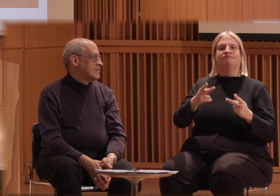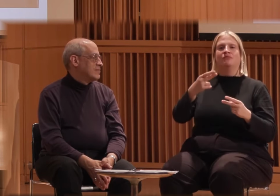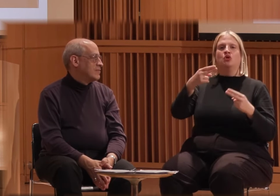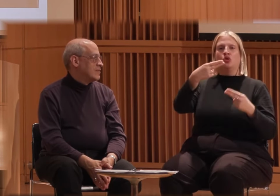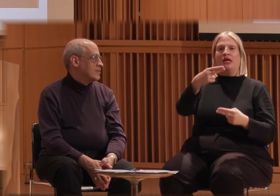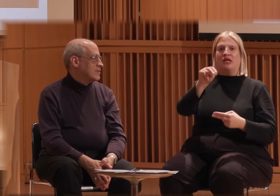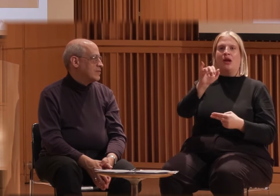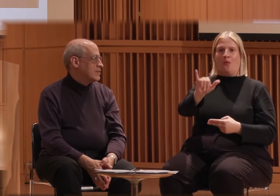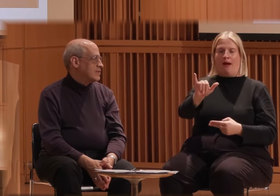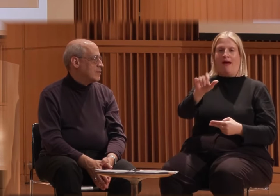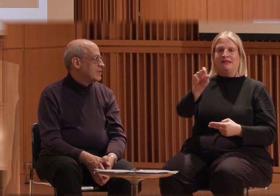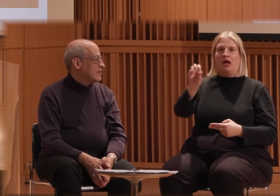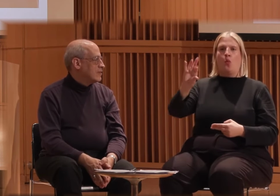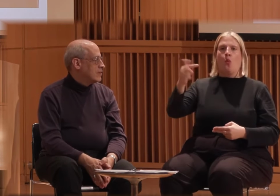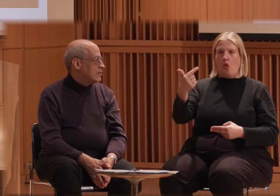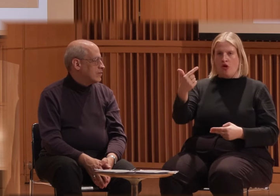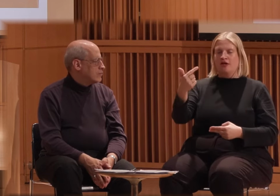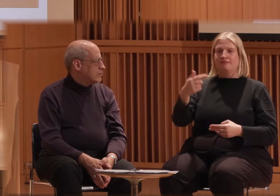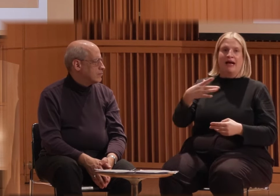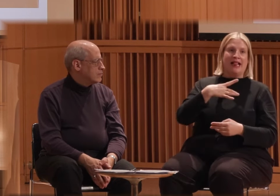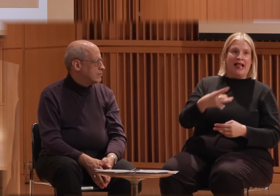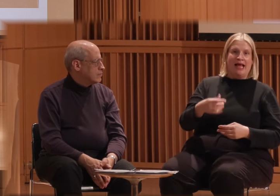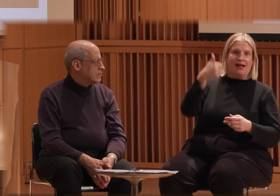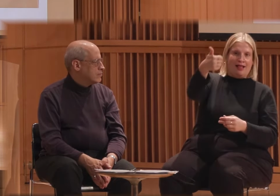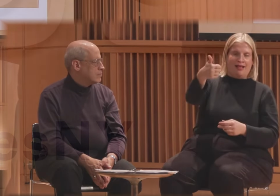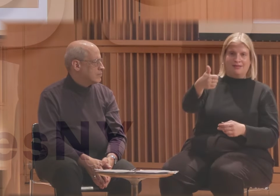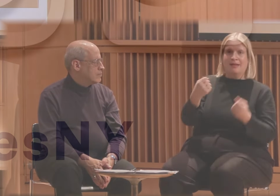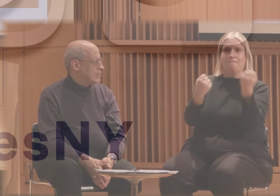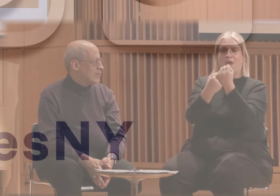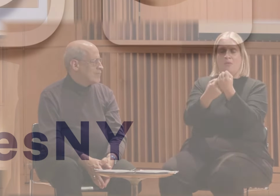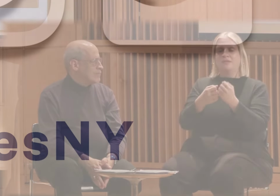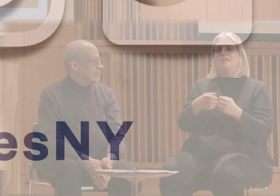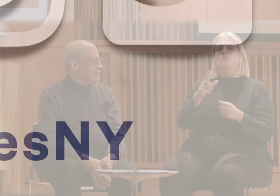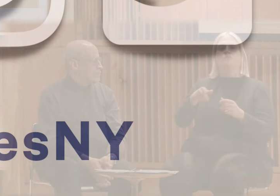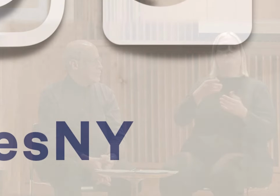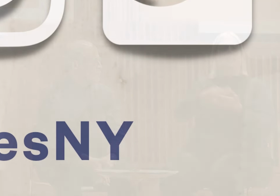humanitiesny.org, like and follow, to make a donation in support of our work if you'd like,